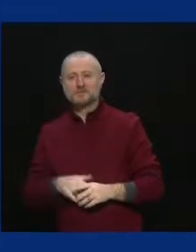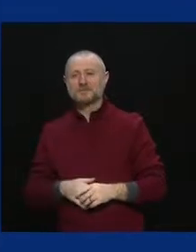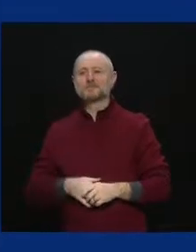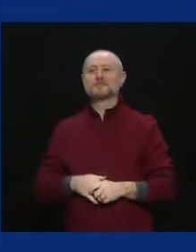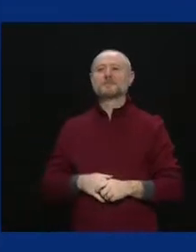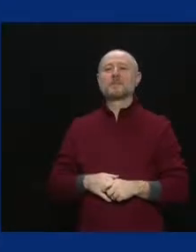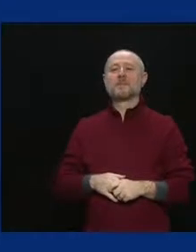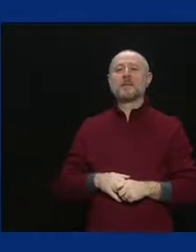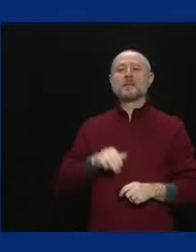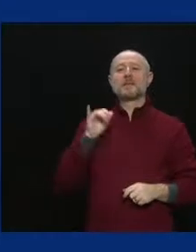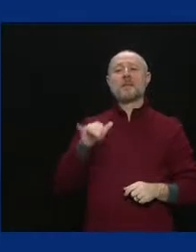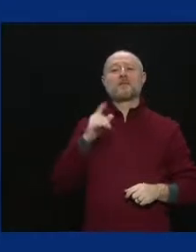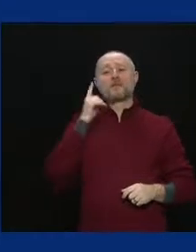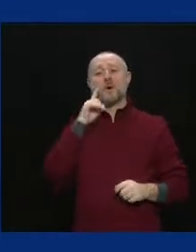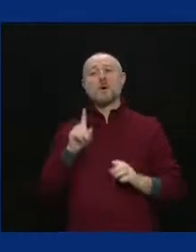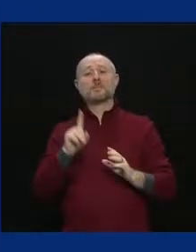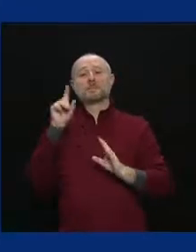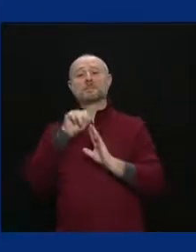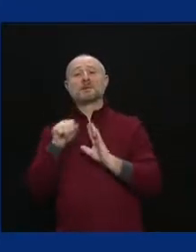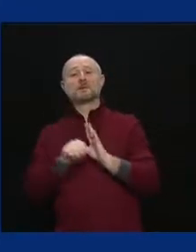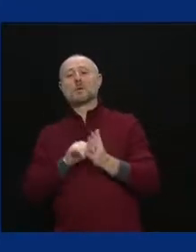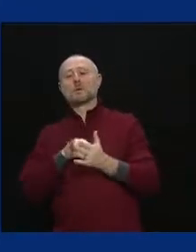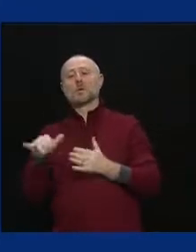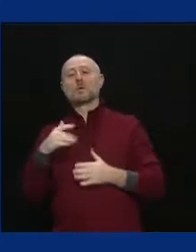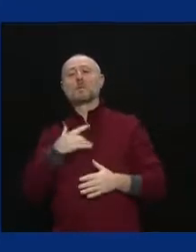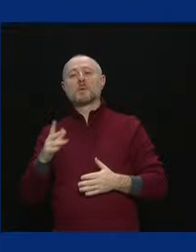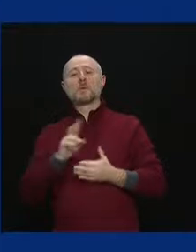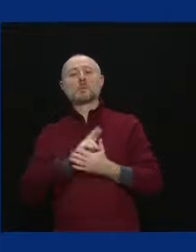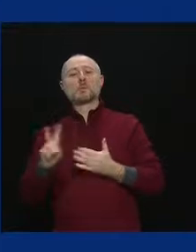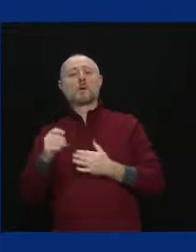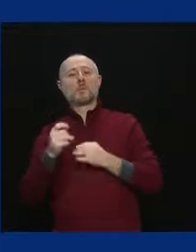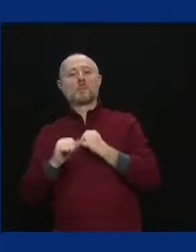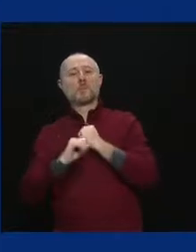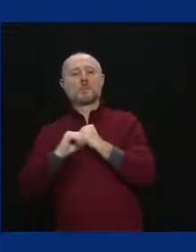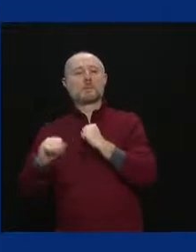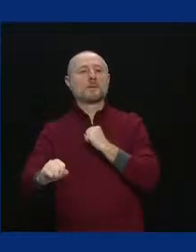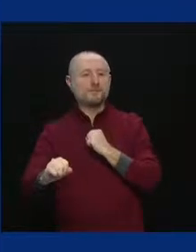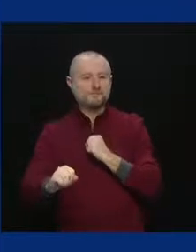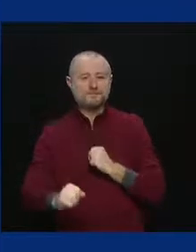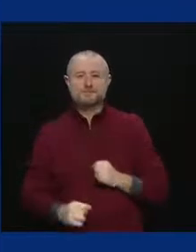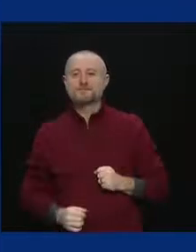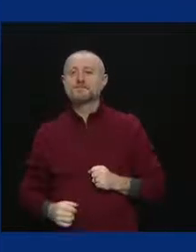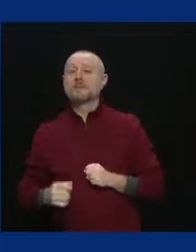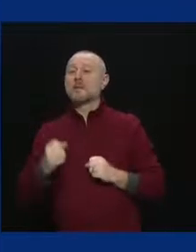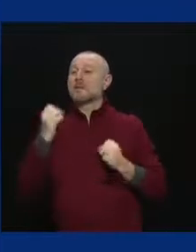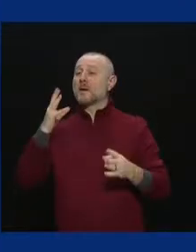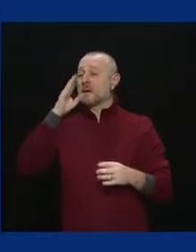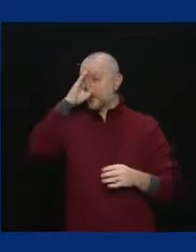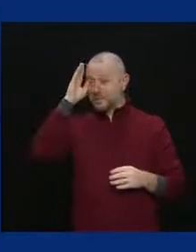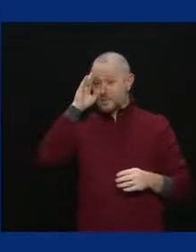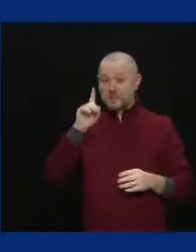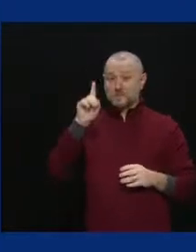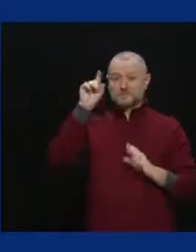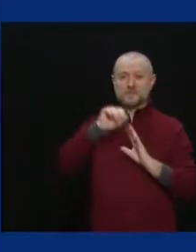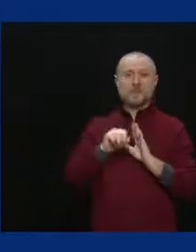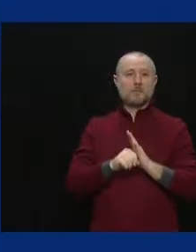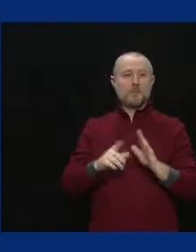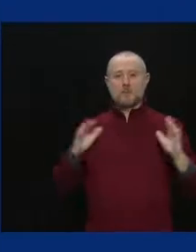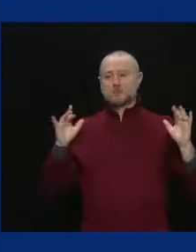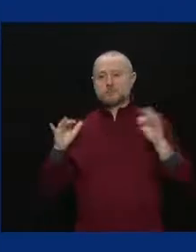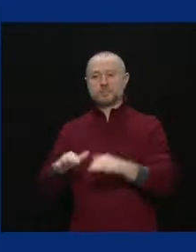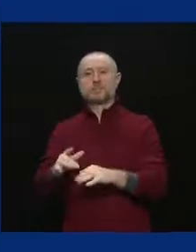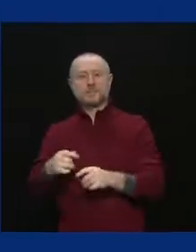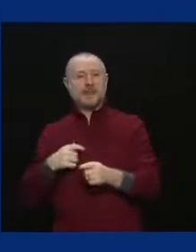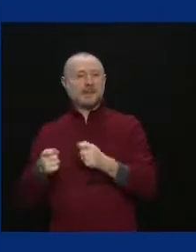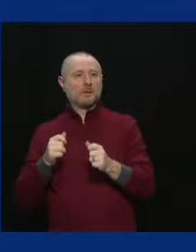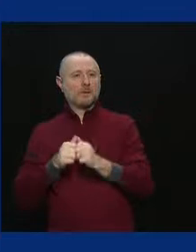2 weeks for upstate New York. We're continuing to monitor upstate. We do have a lot of overwhelmed hospitals there, and we need to keep addressing that and